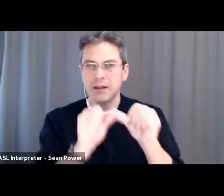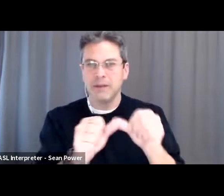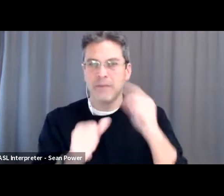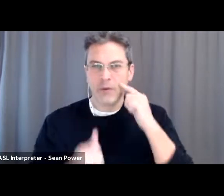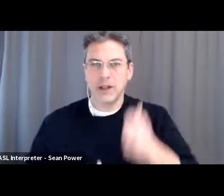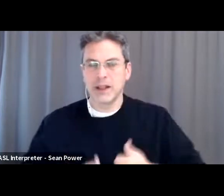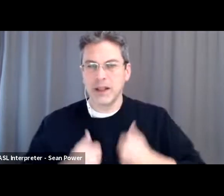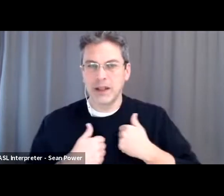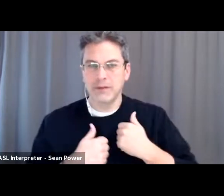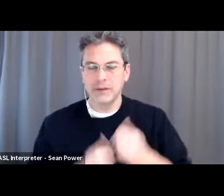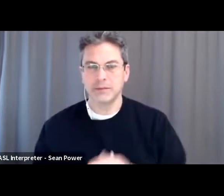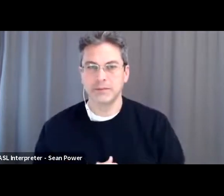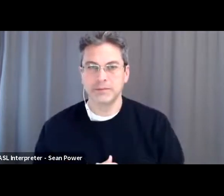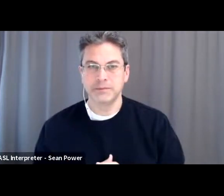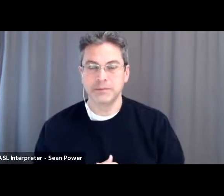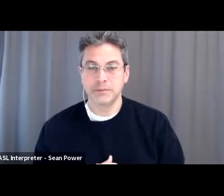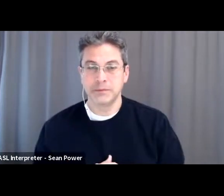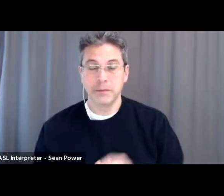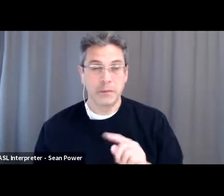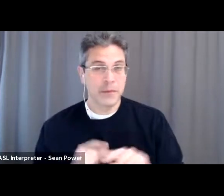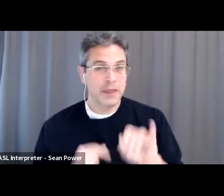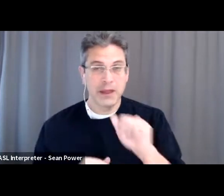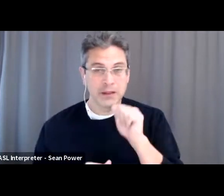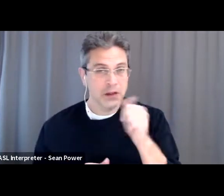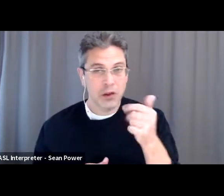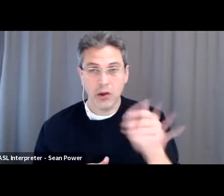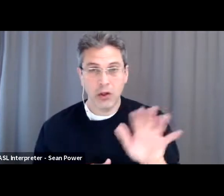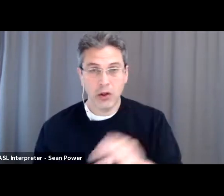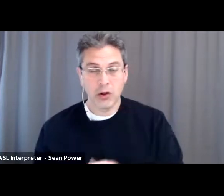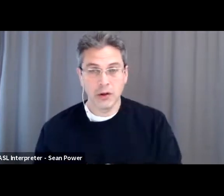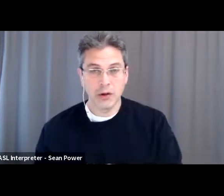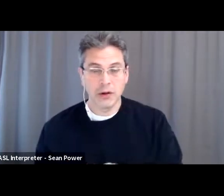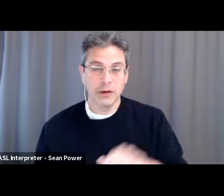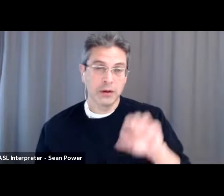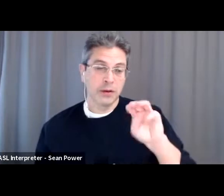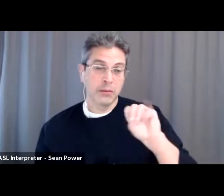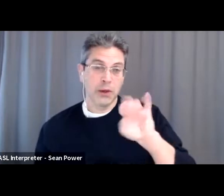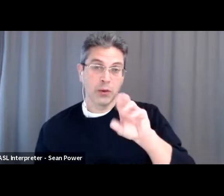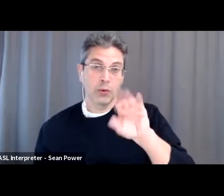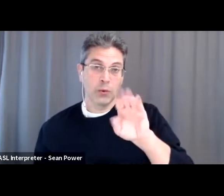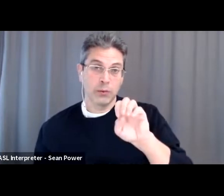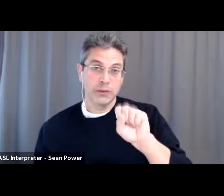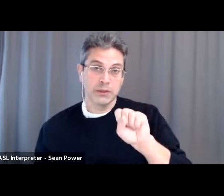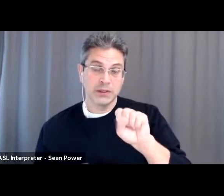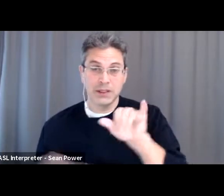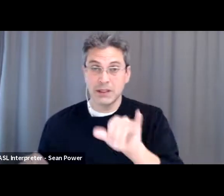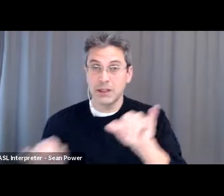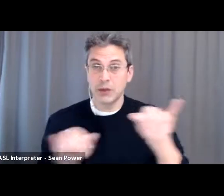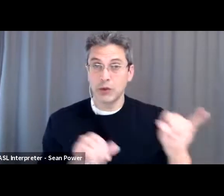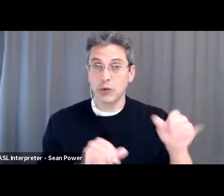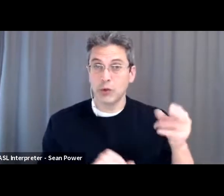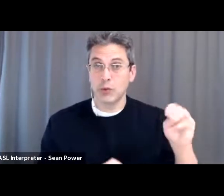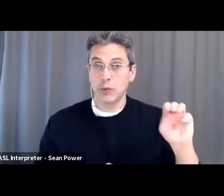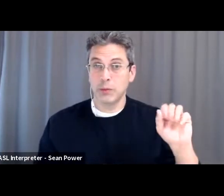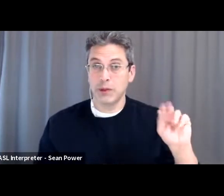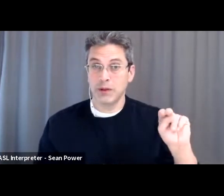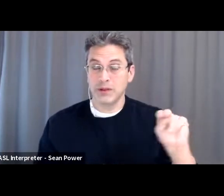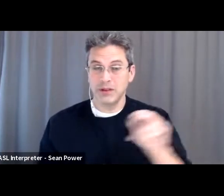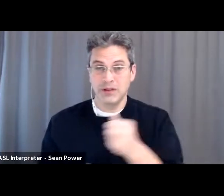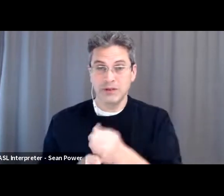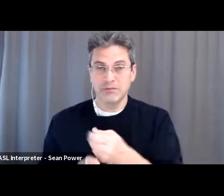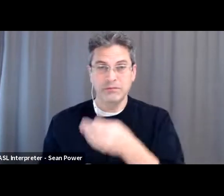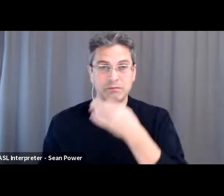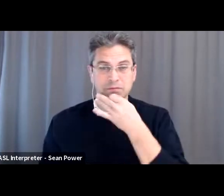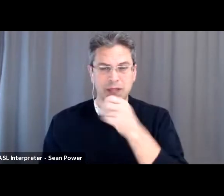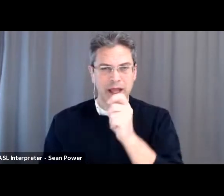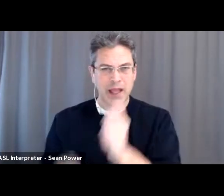But that's not the end of the story. Microbes, like humans, adapt. Microbes